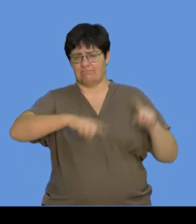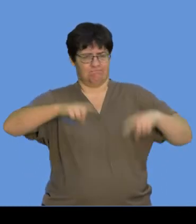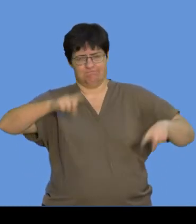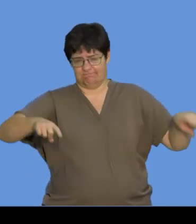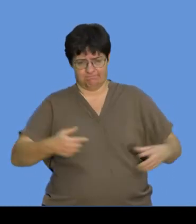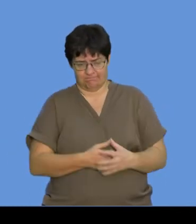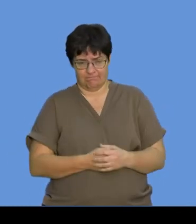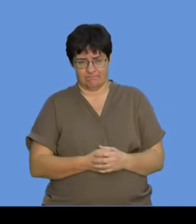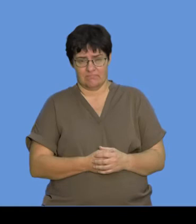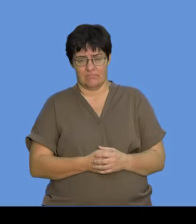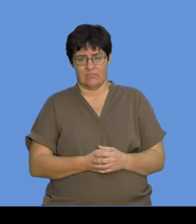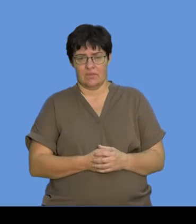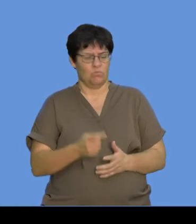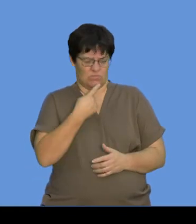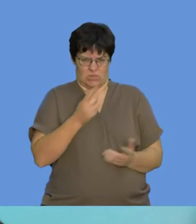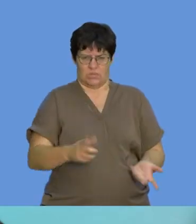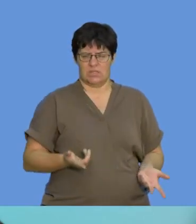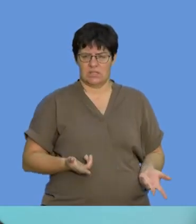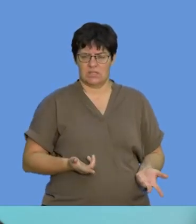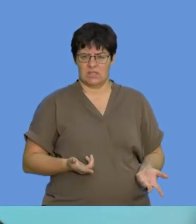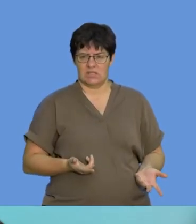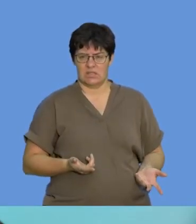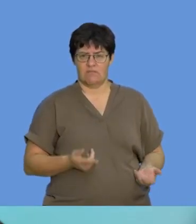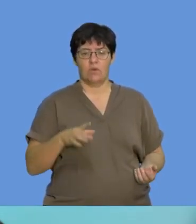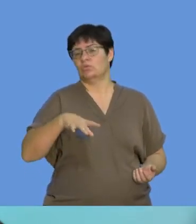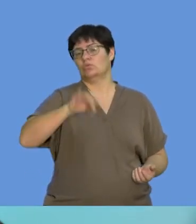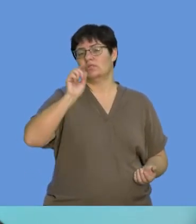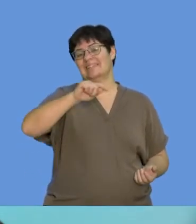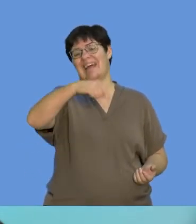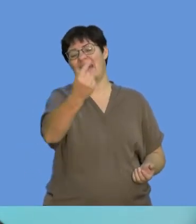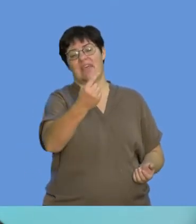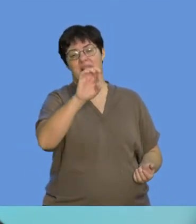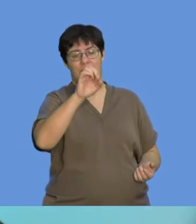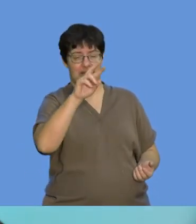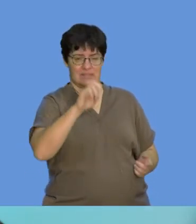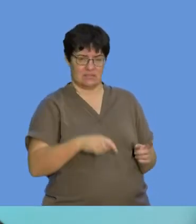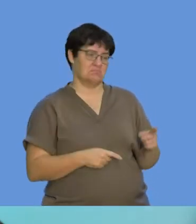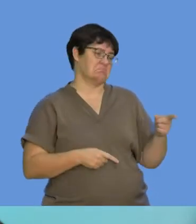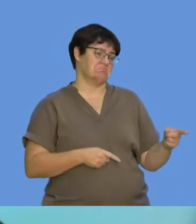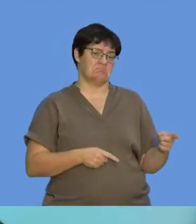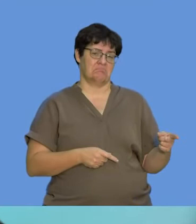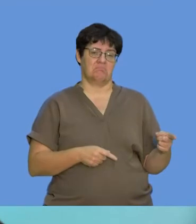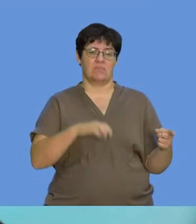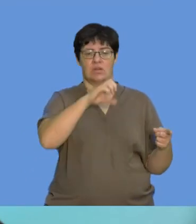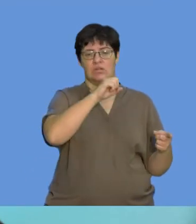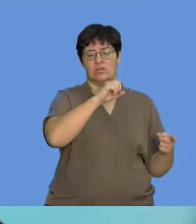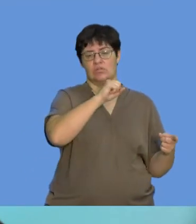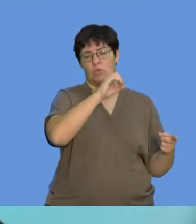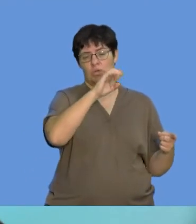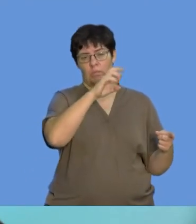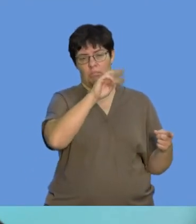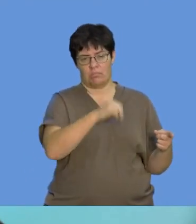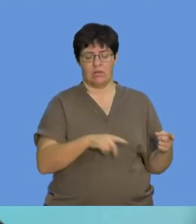different masses, right? Let's go back again. What are we saying? If we choose a different element from, let's say we've